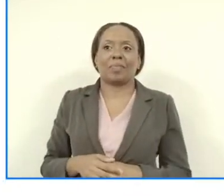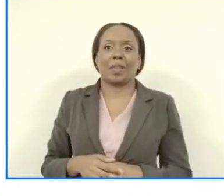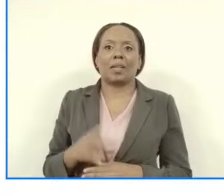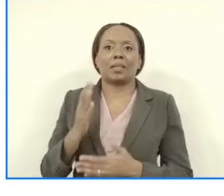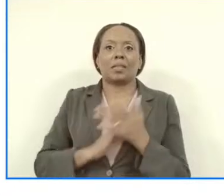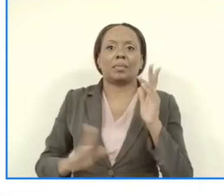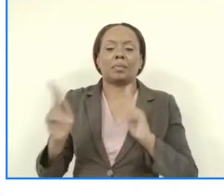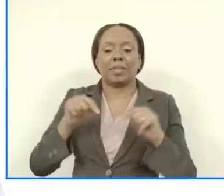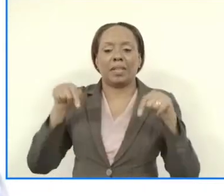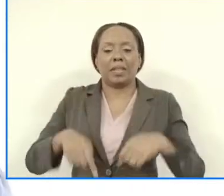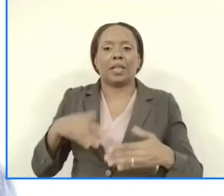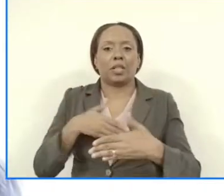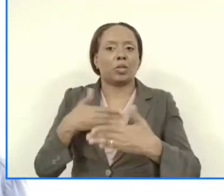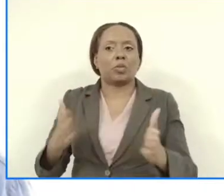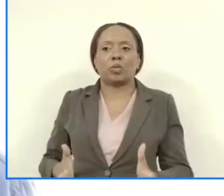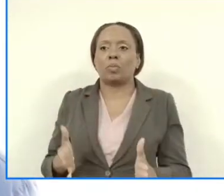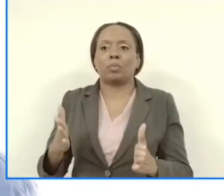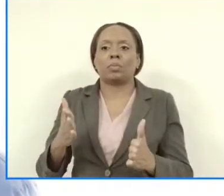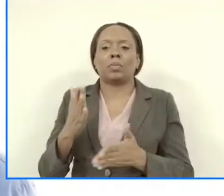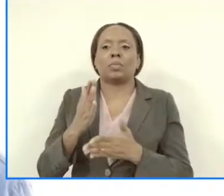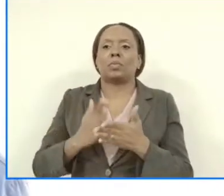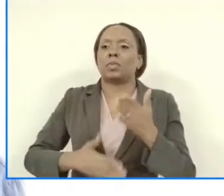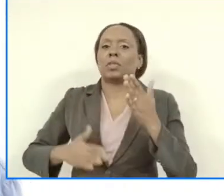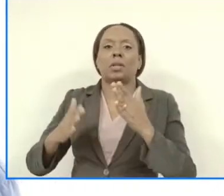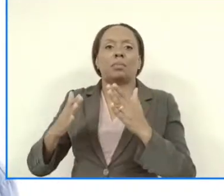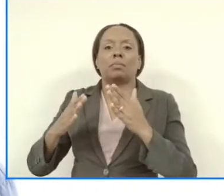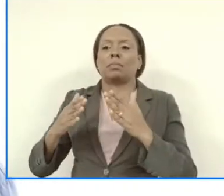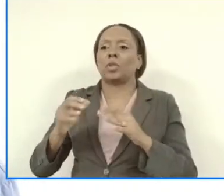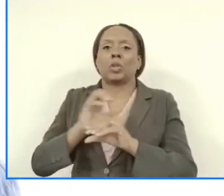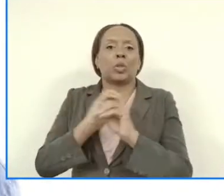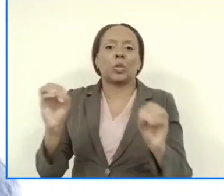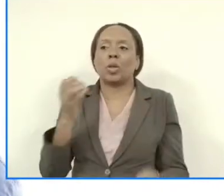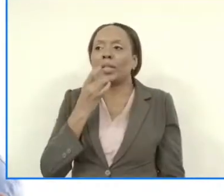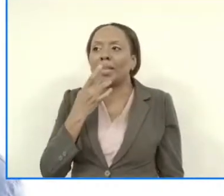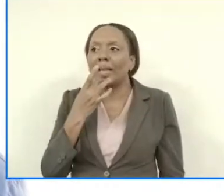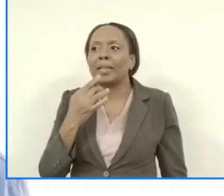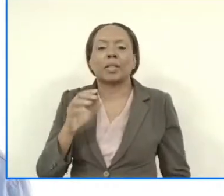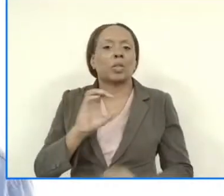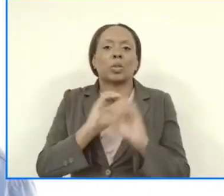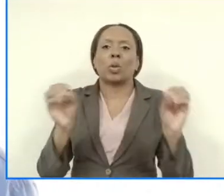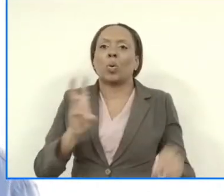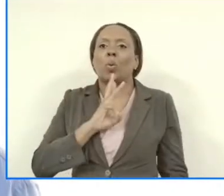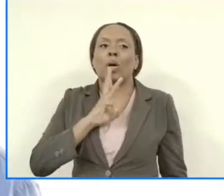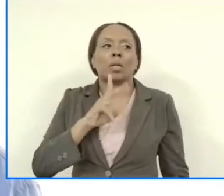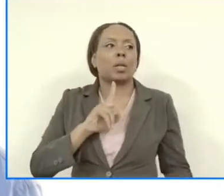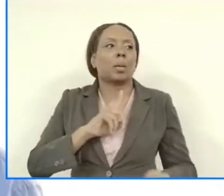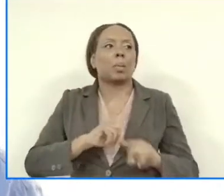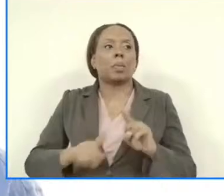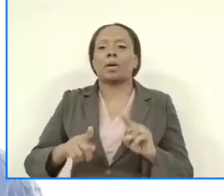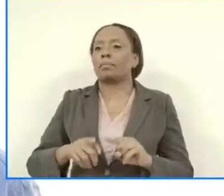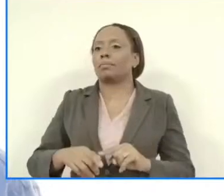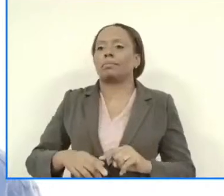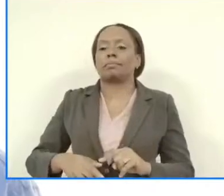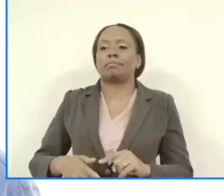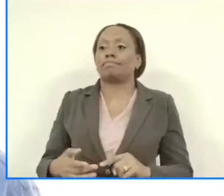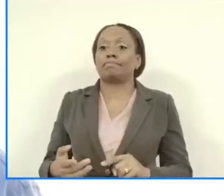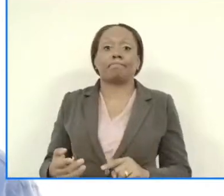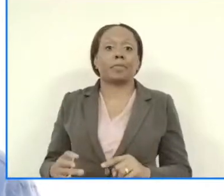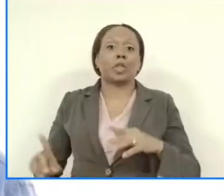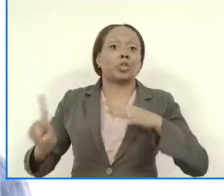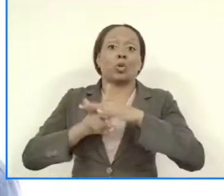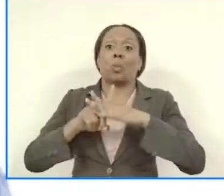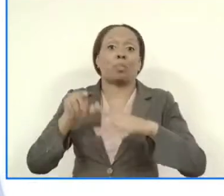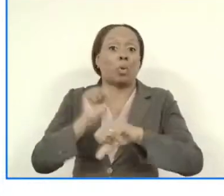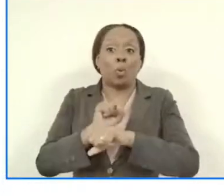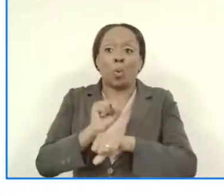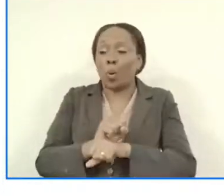own property, and they're still without electricity, in some cases water, but they've reported faithfully here to be able to take the information,